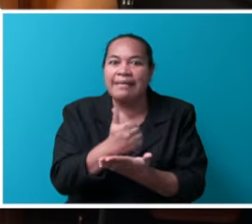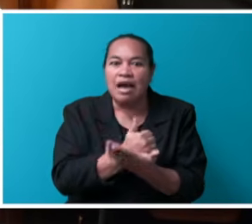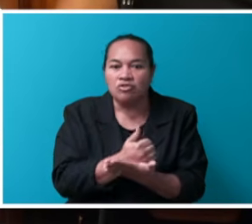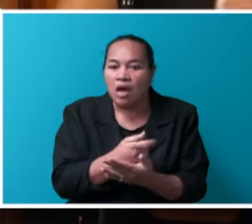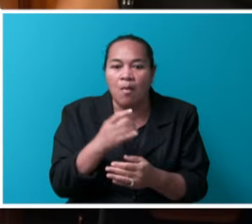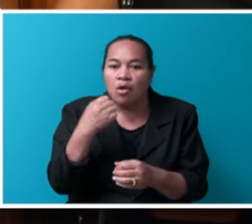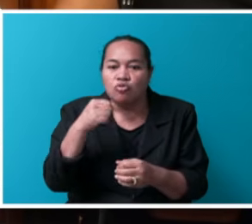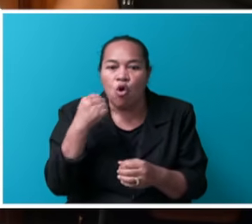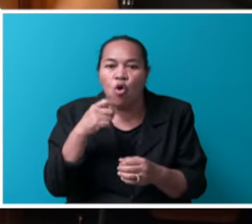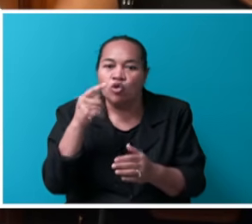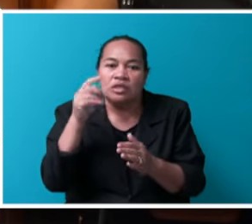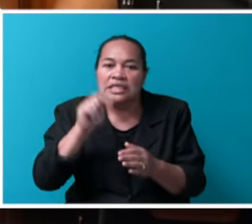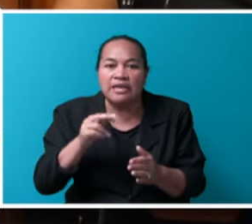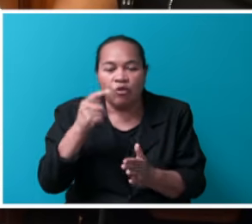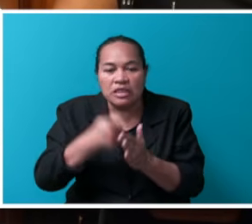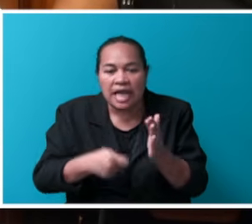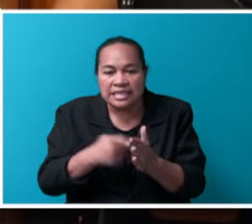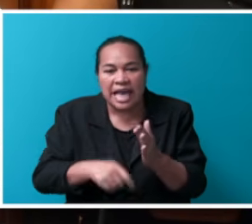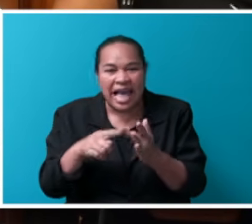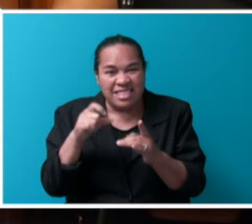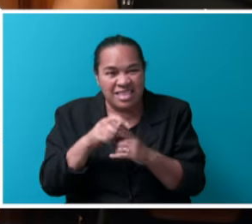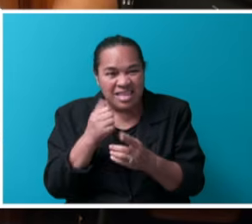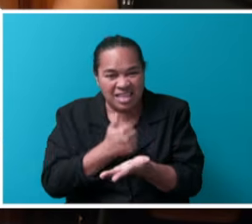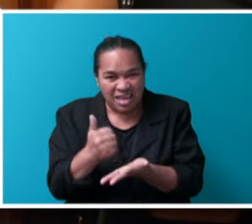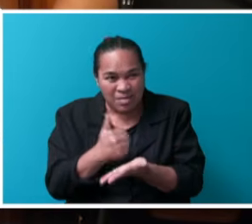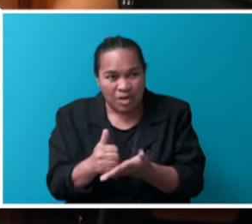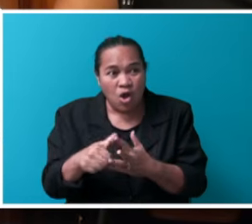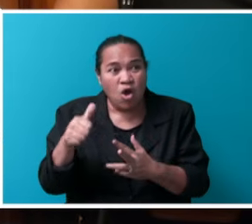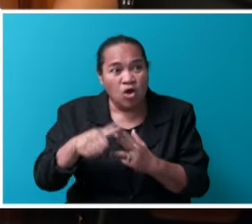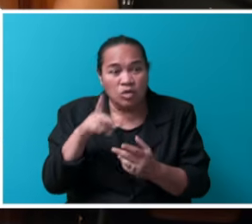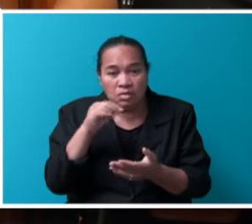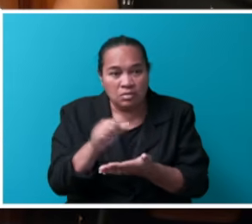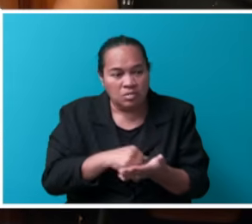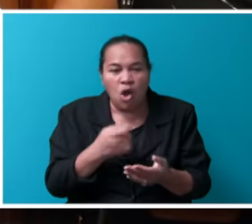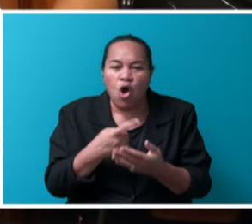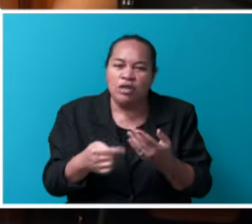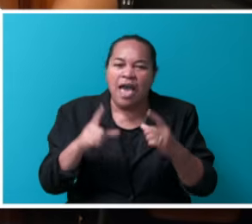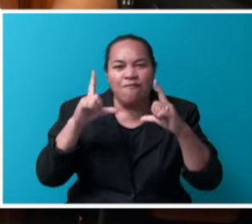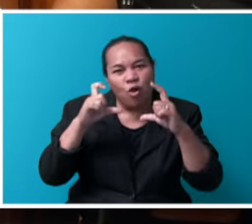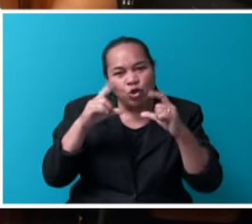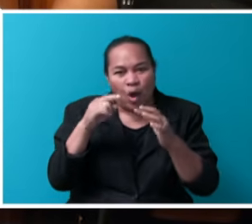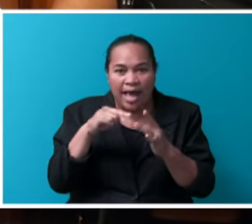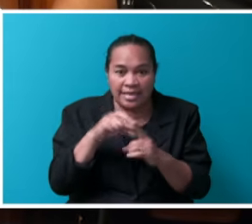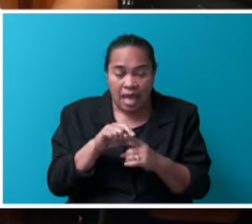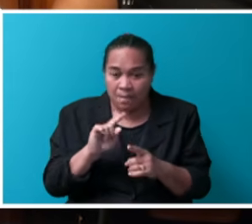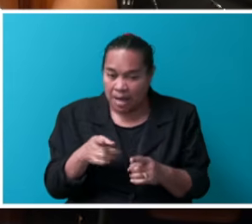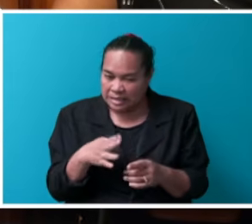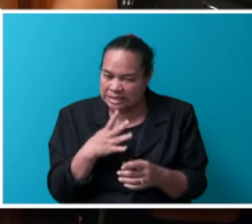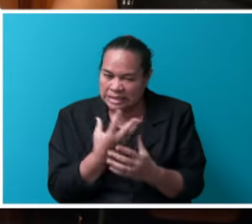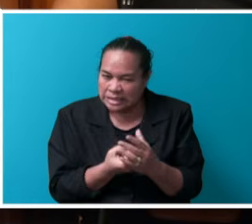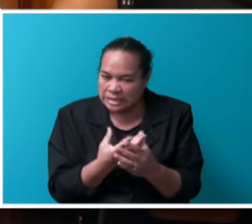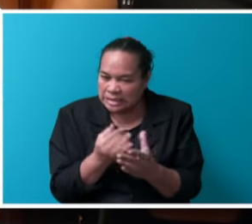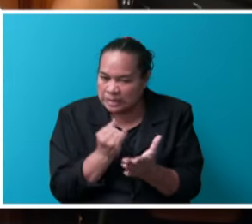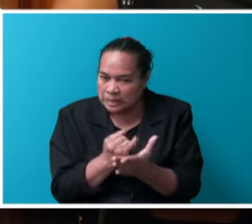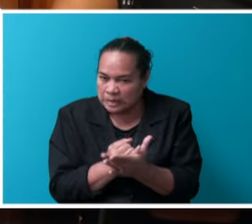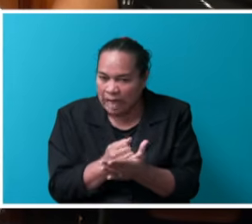number, and SIM cards can even be purchased with only a photo ID. These loopholes enable tax evasion,